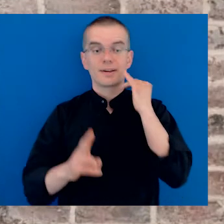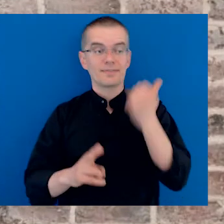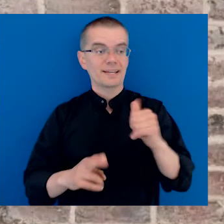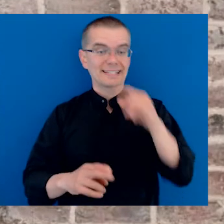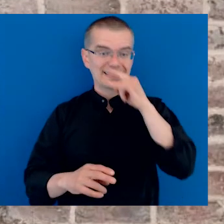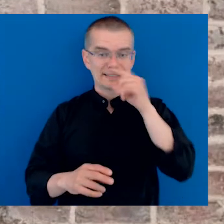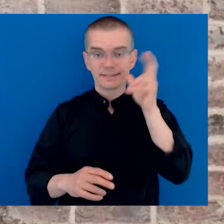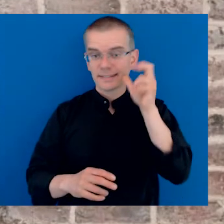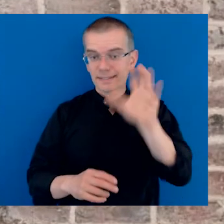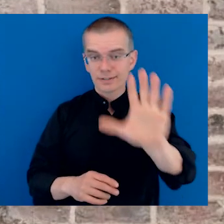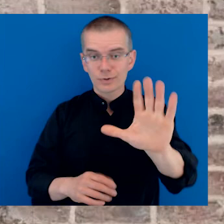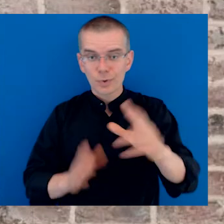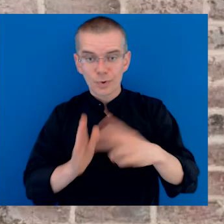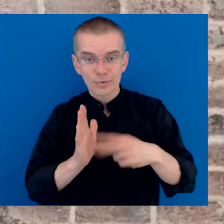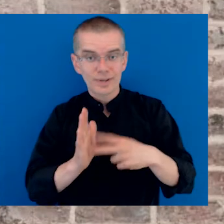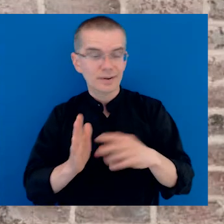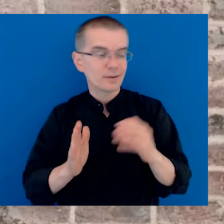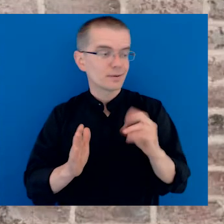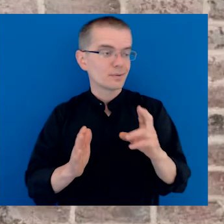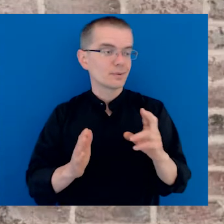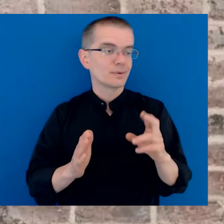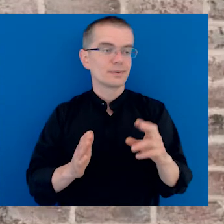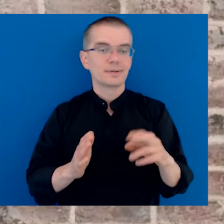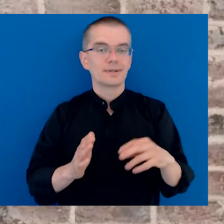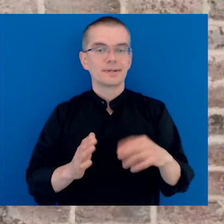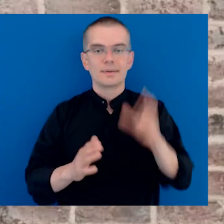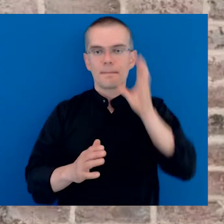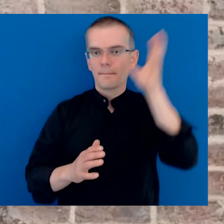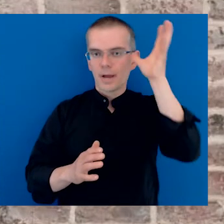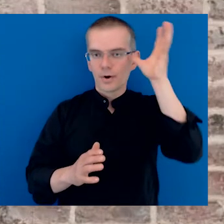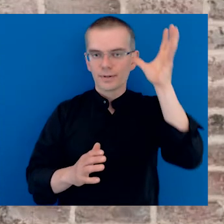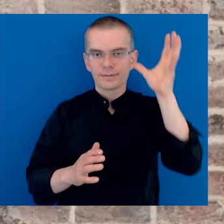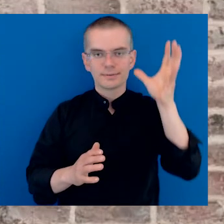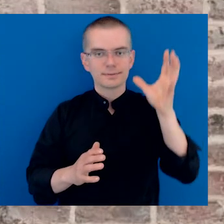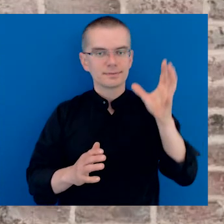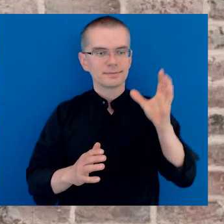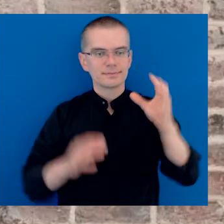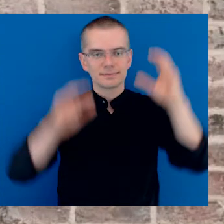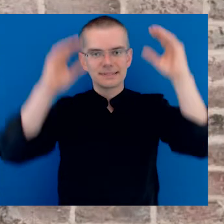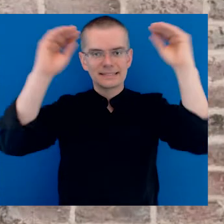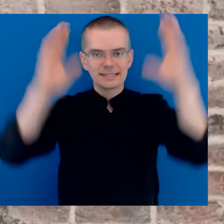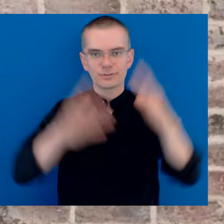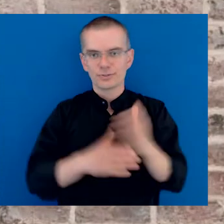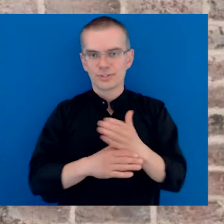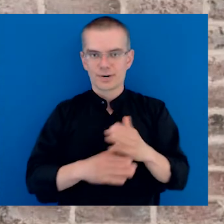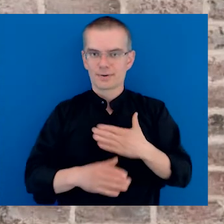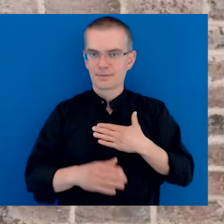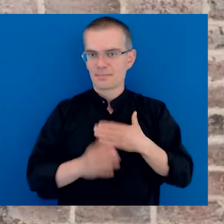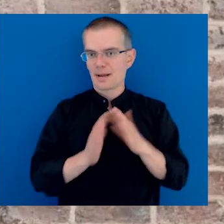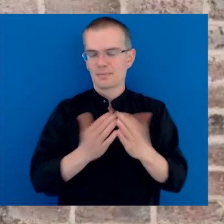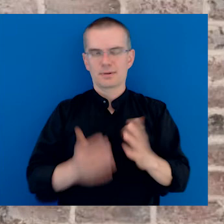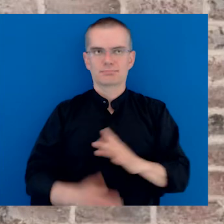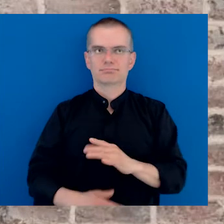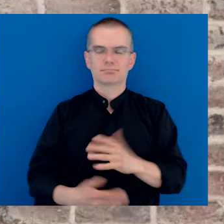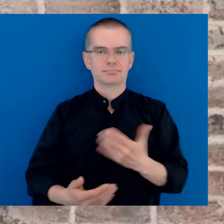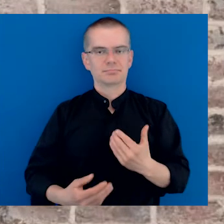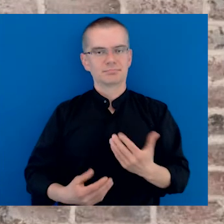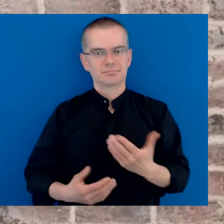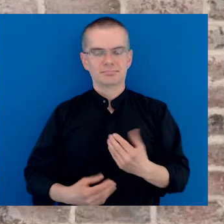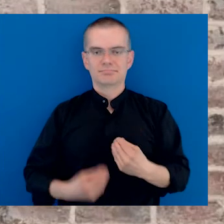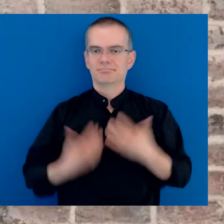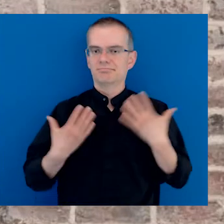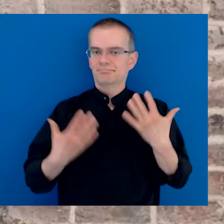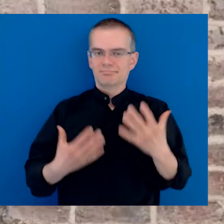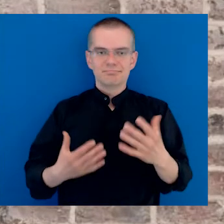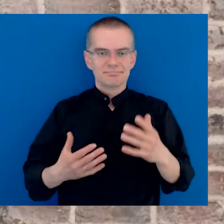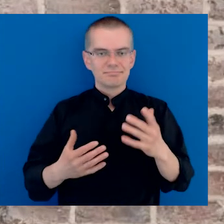listening to you read or they had their parents or teachers, sharing this with them. And if that made them excited about